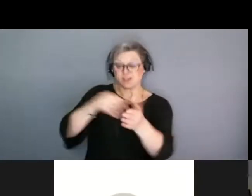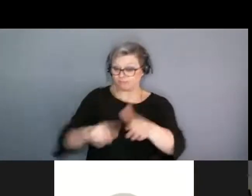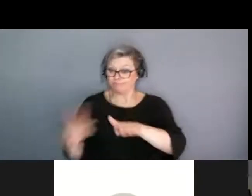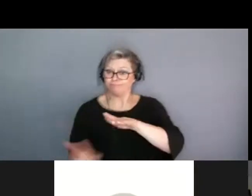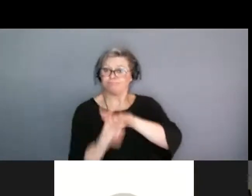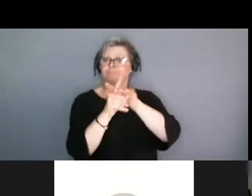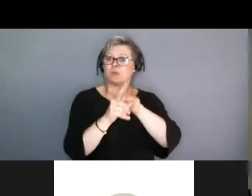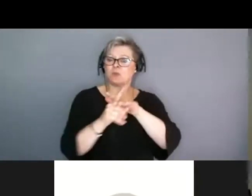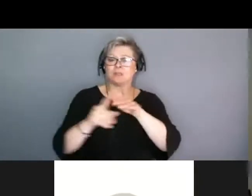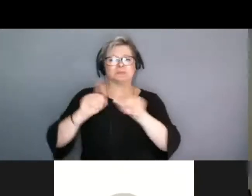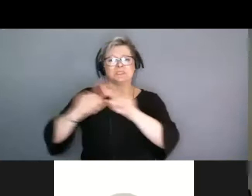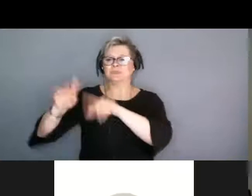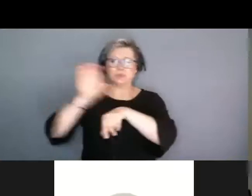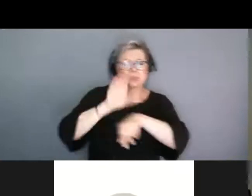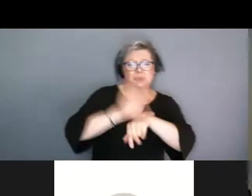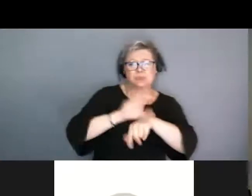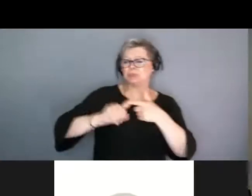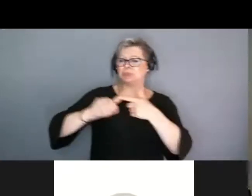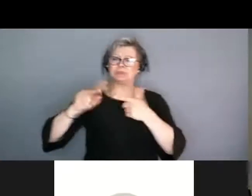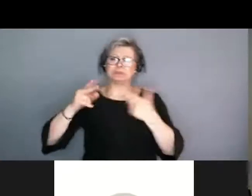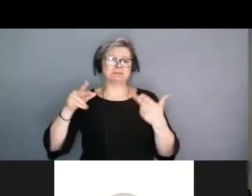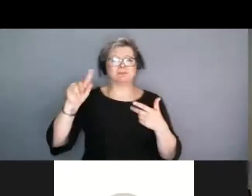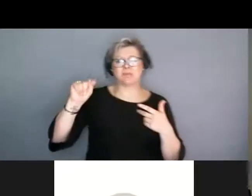in churches, in halls,